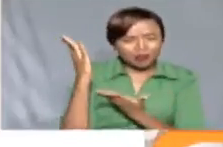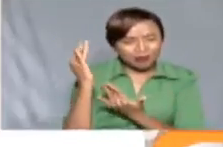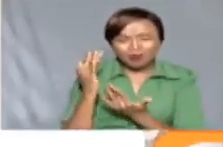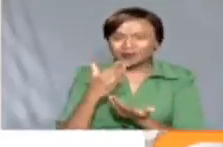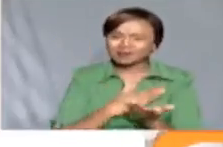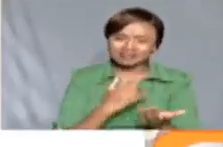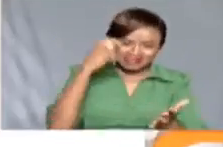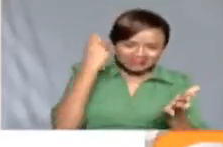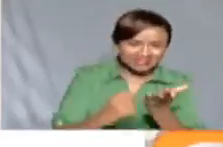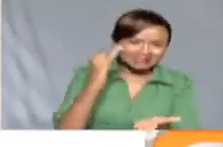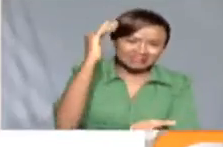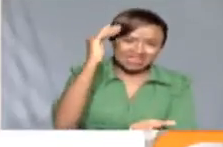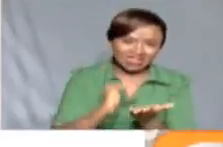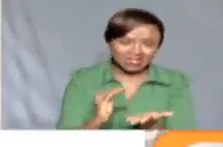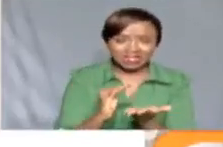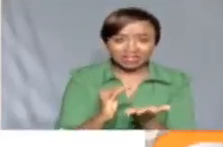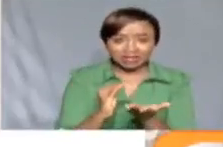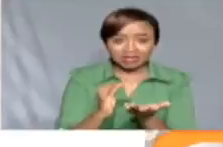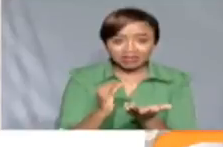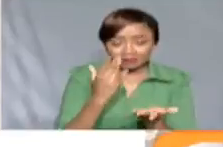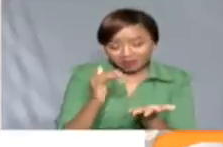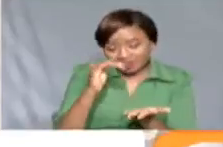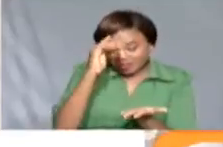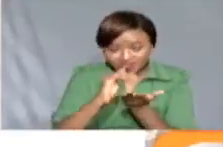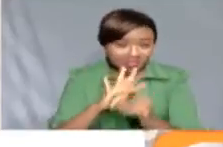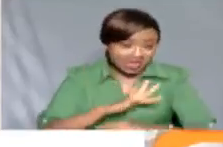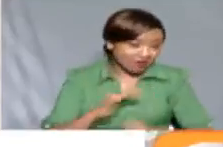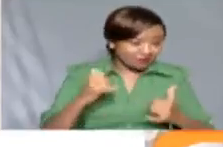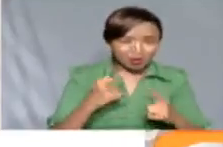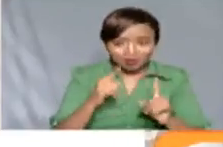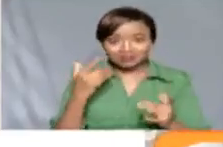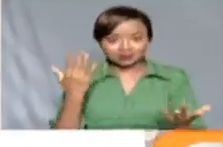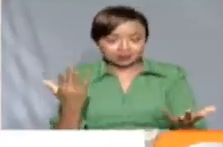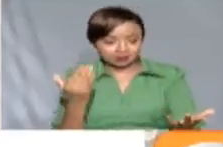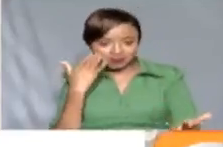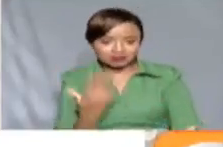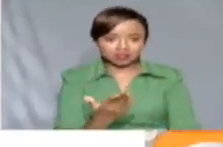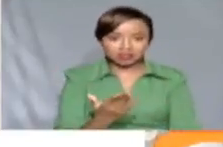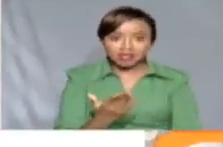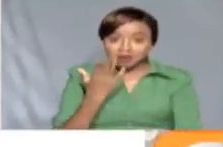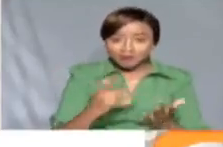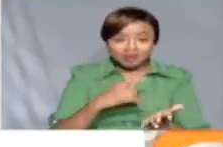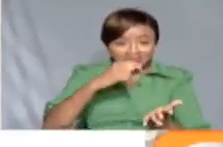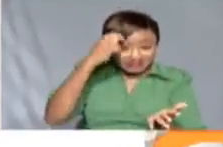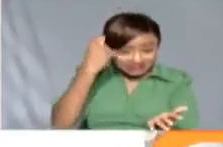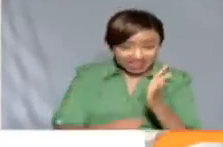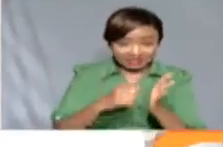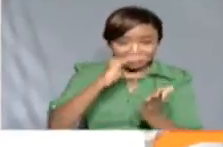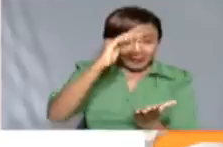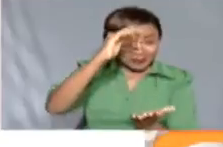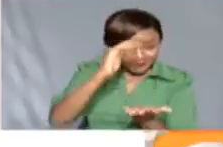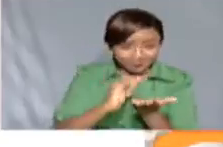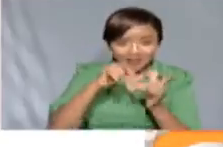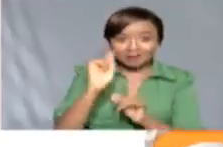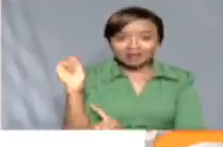many years. They may not be nearly enough, but who would have thought that there would be tax cuts? I mean, any tax cuts